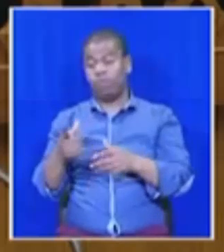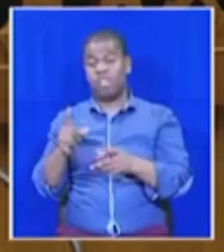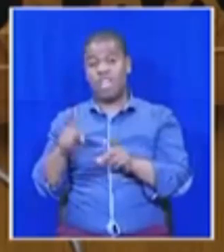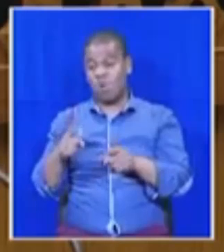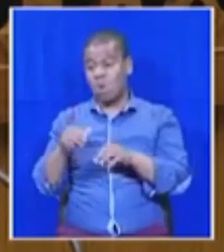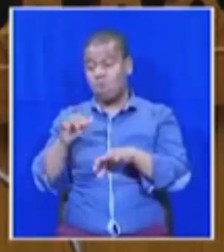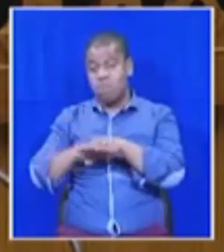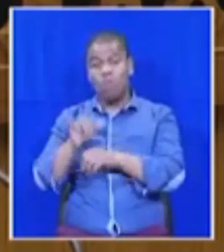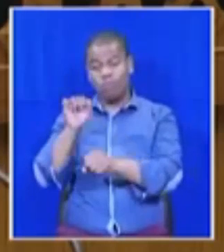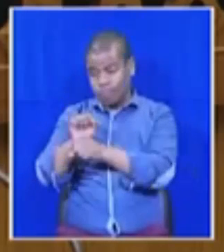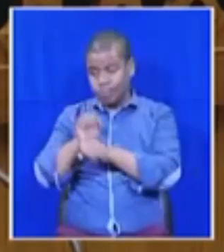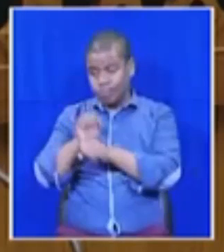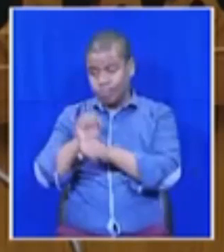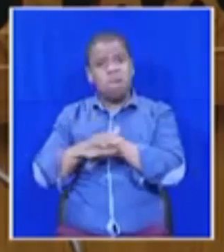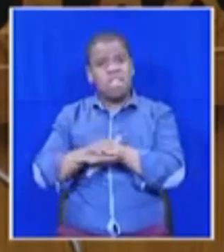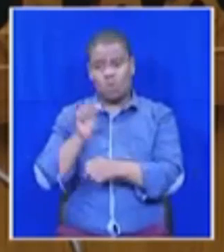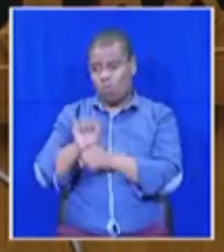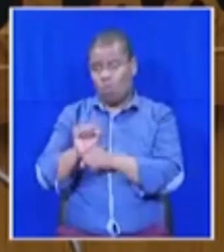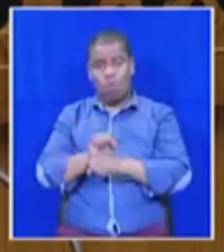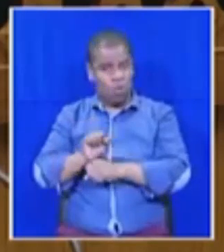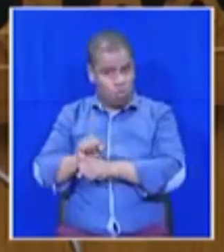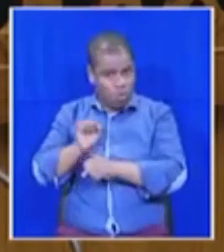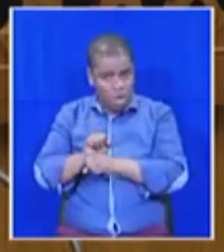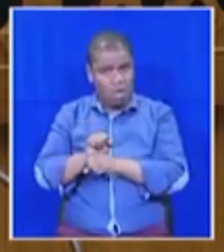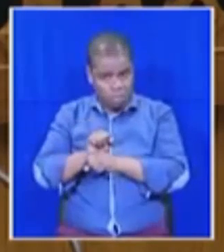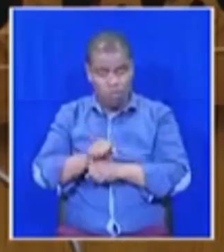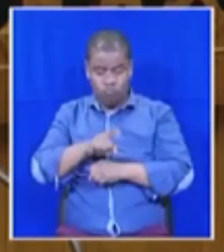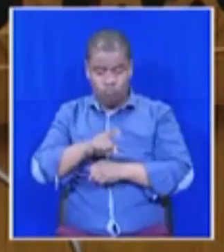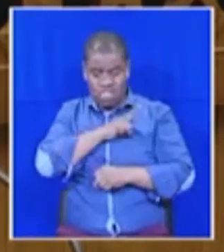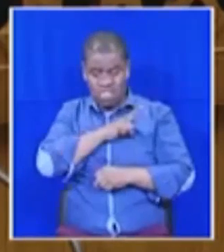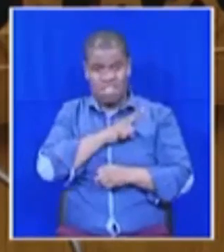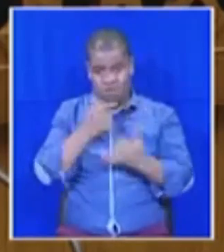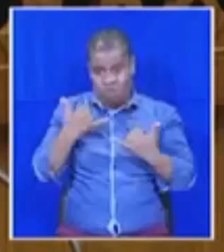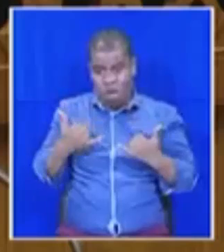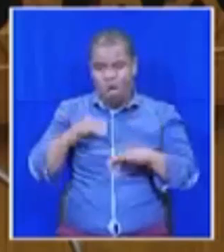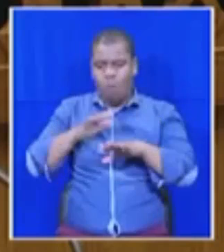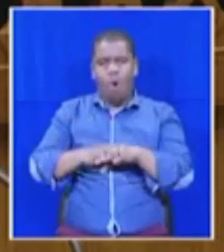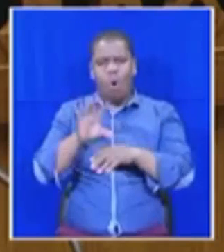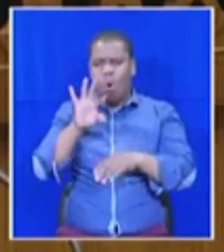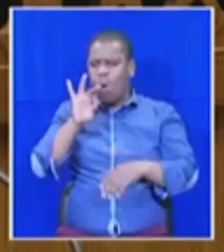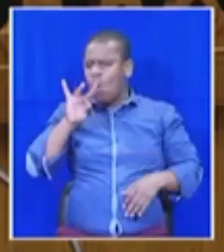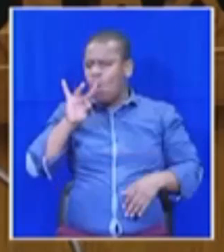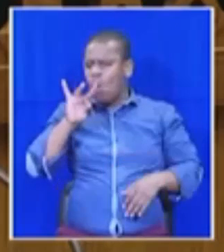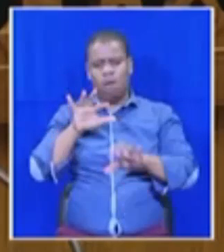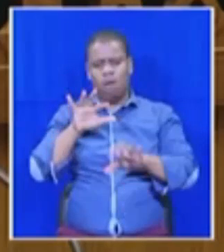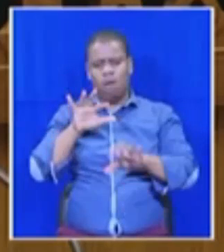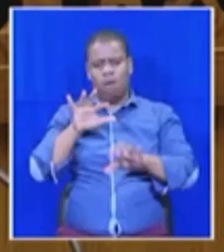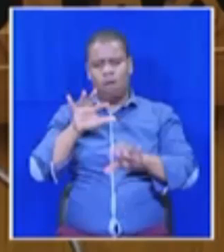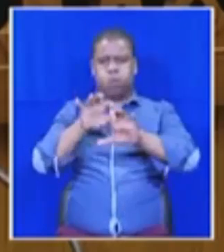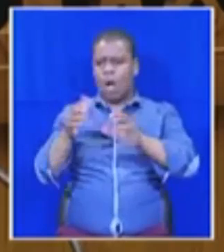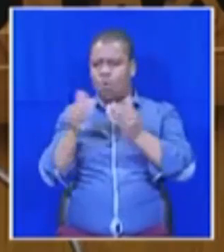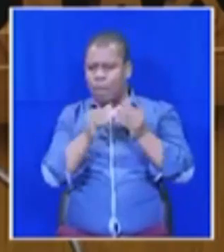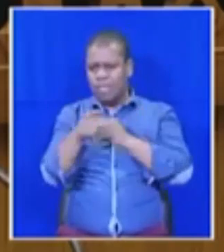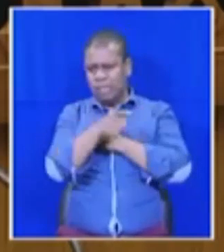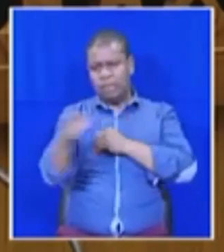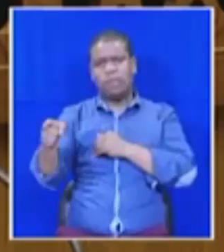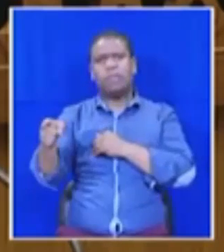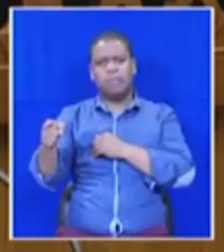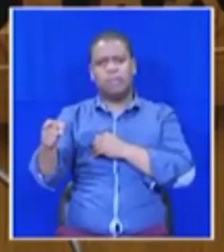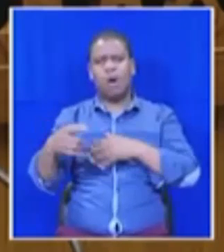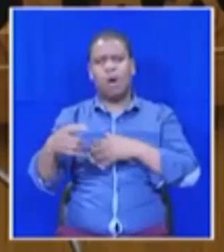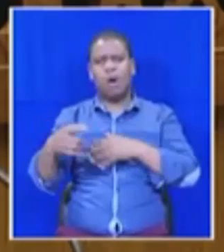perform basic functions. Hence, protest after protest every day for 22